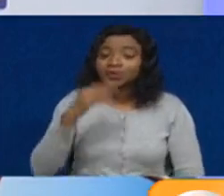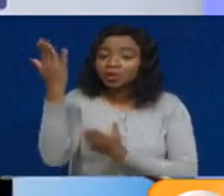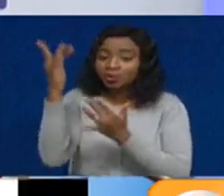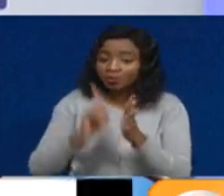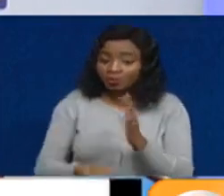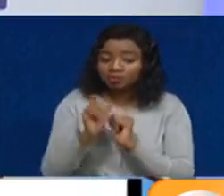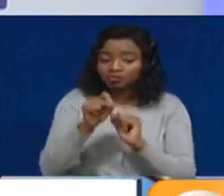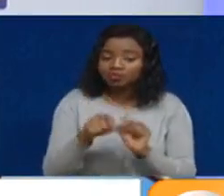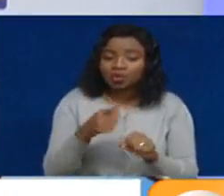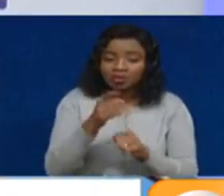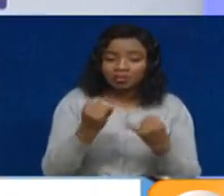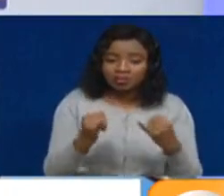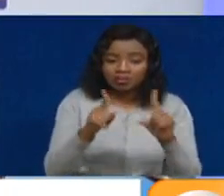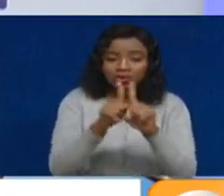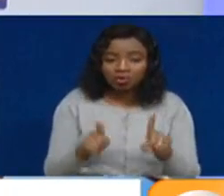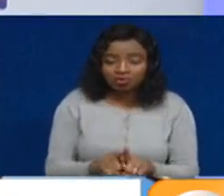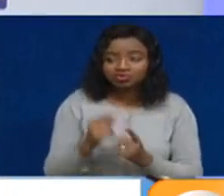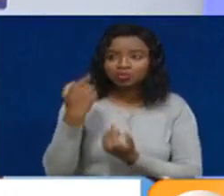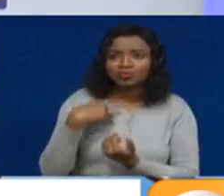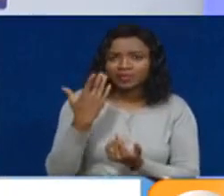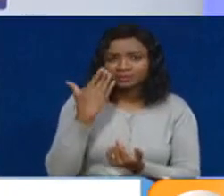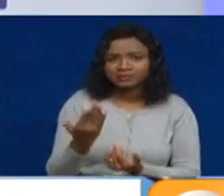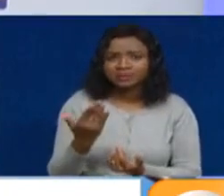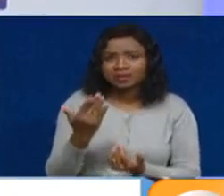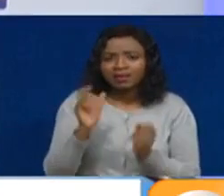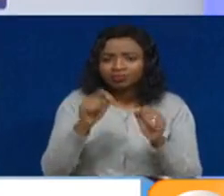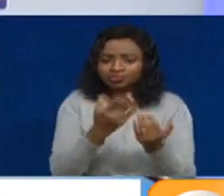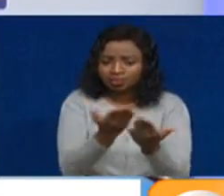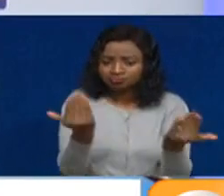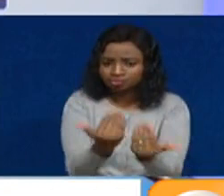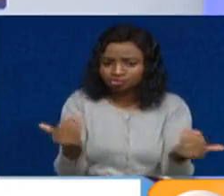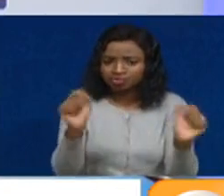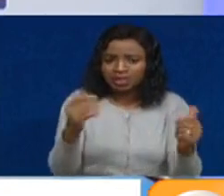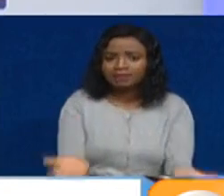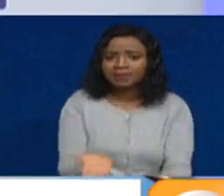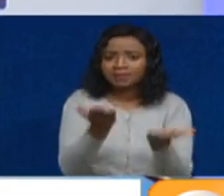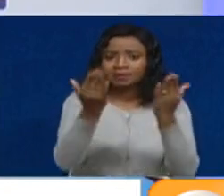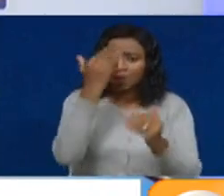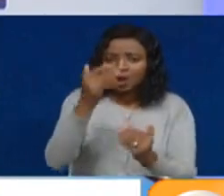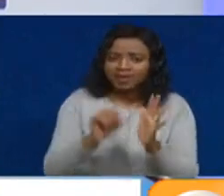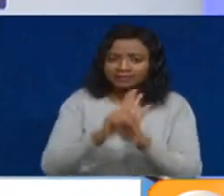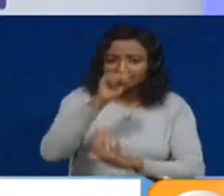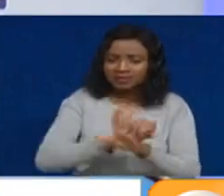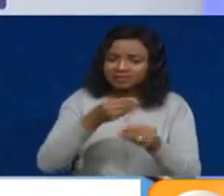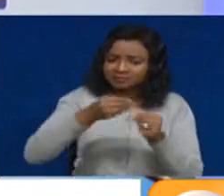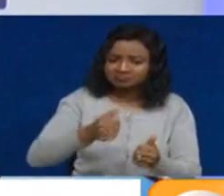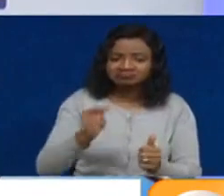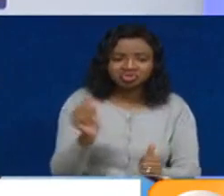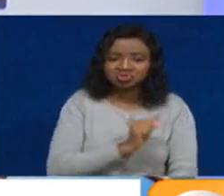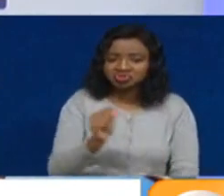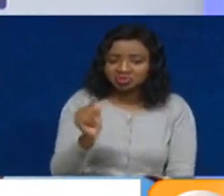we can do that. We also envisage that we improve performance of learners due to increased syllabus